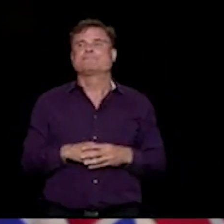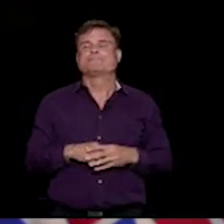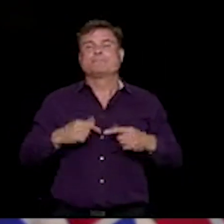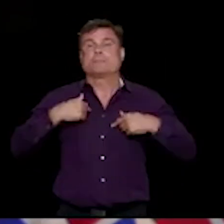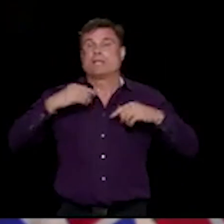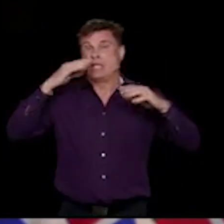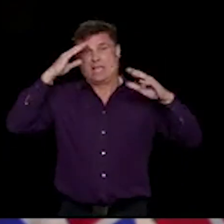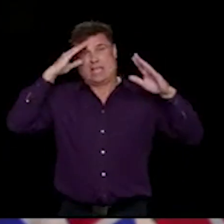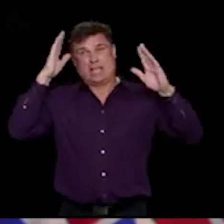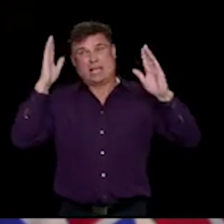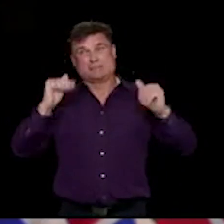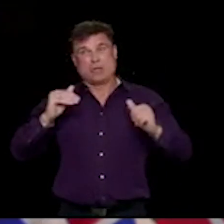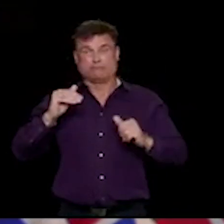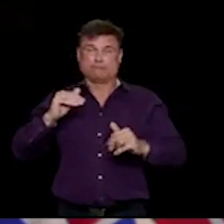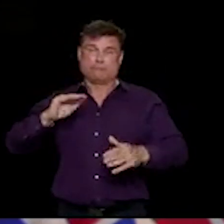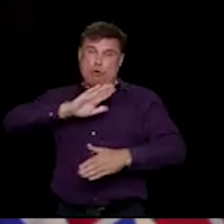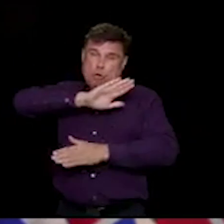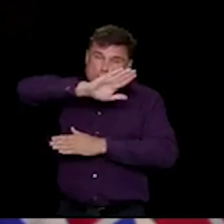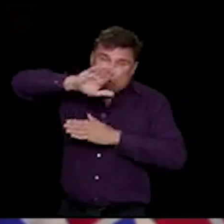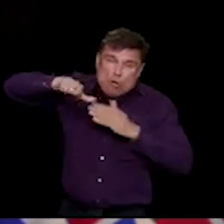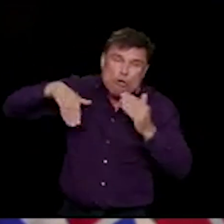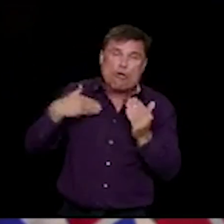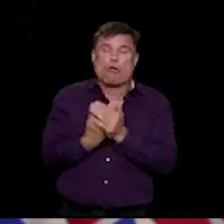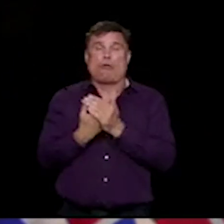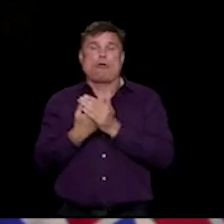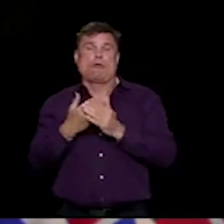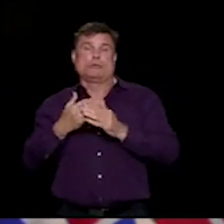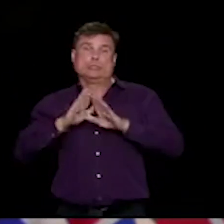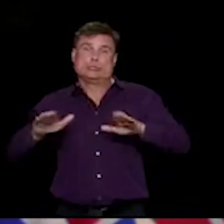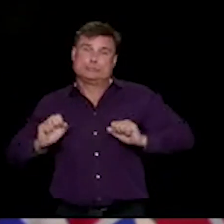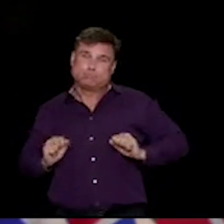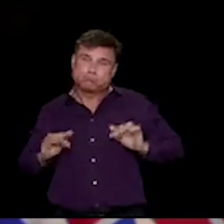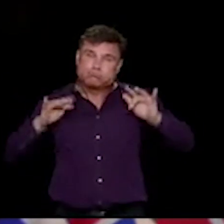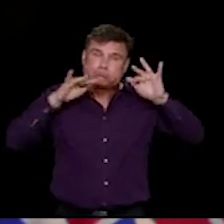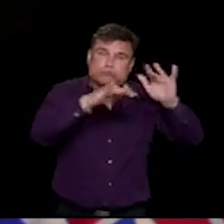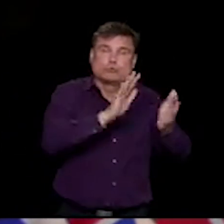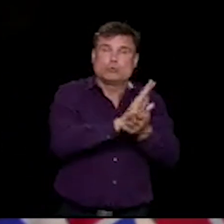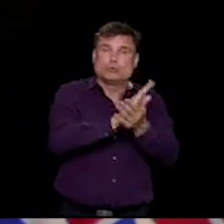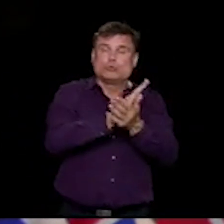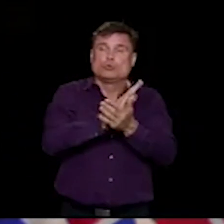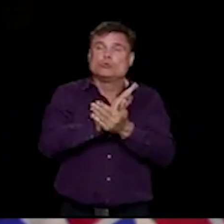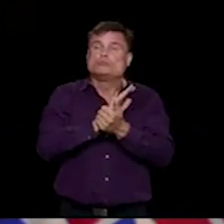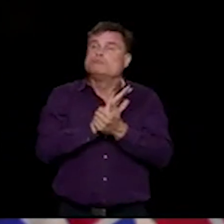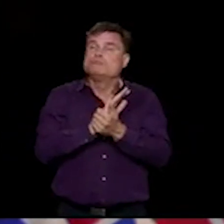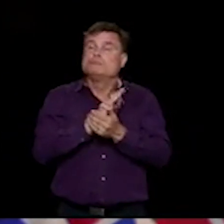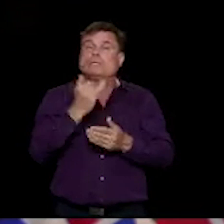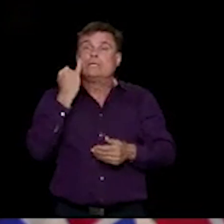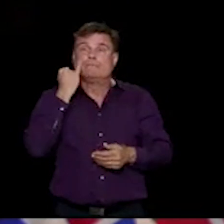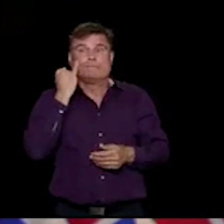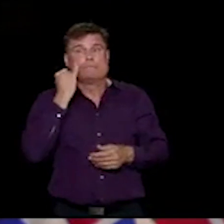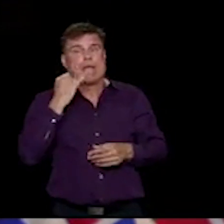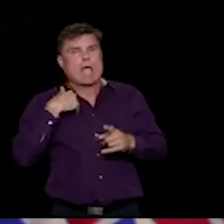some situations, and we know that there's access to online and other forms of education. But those are questions for the Ministry